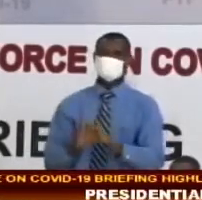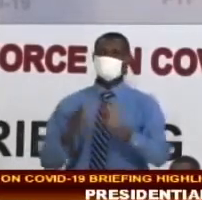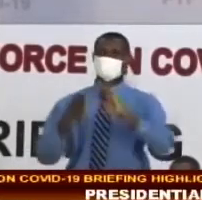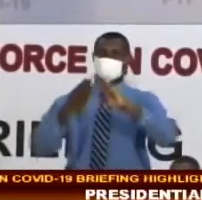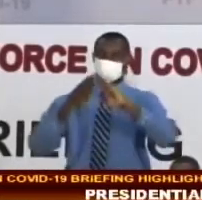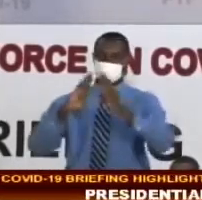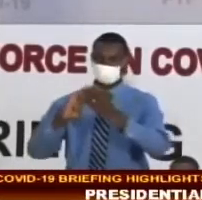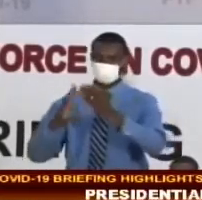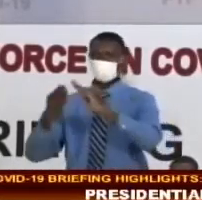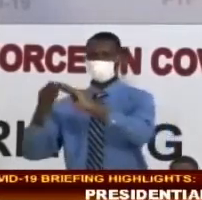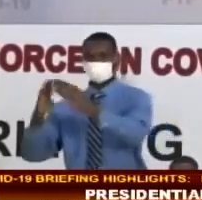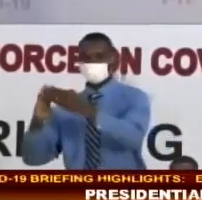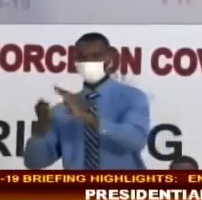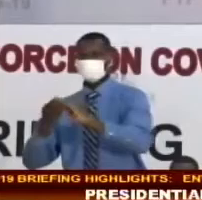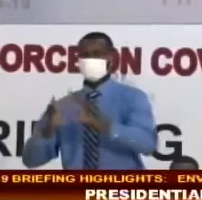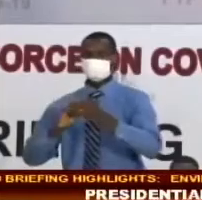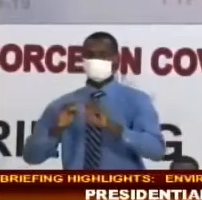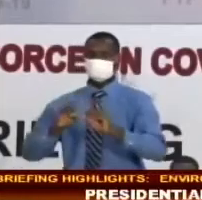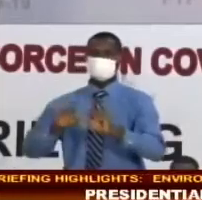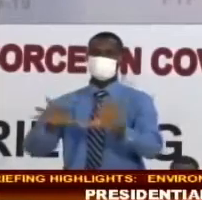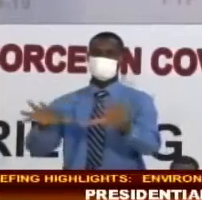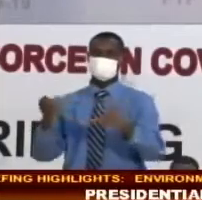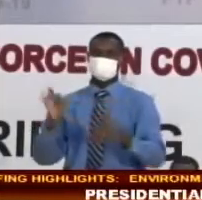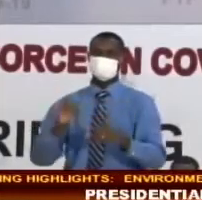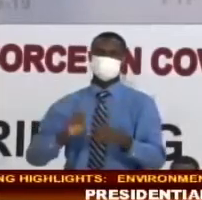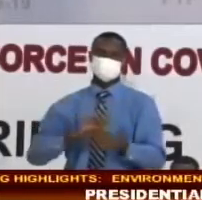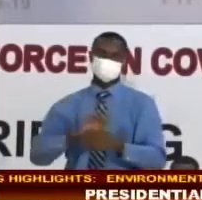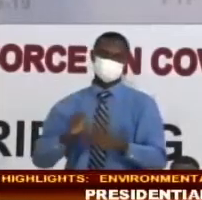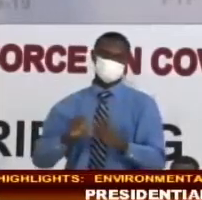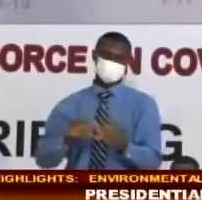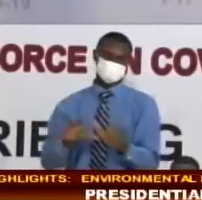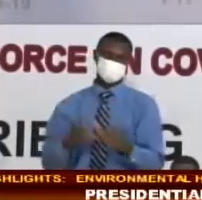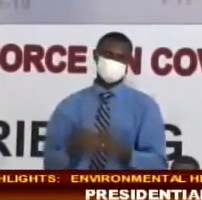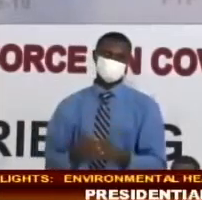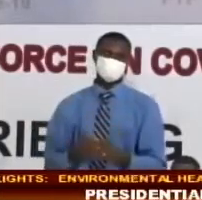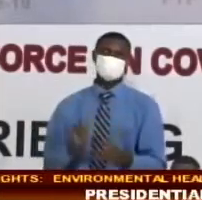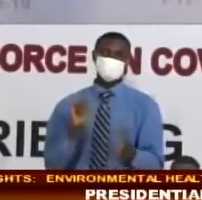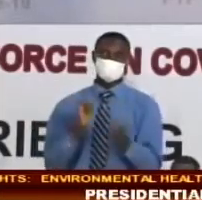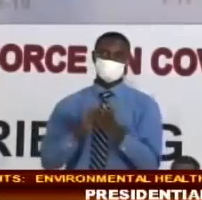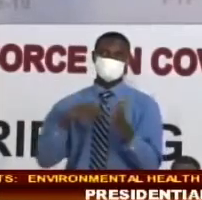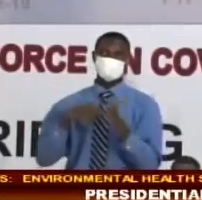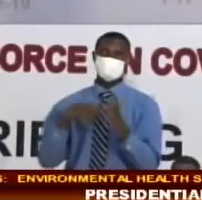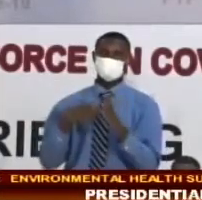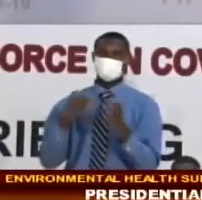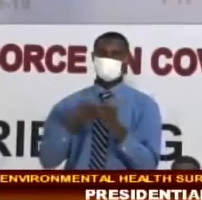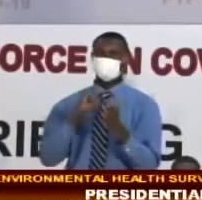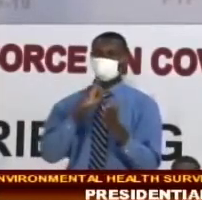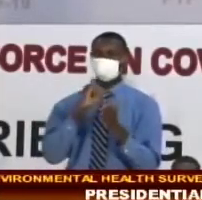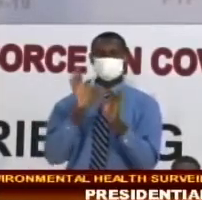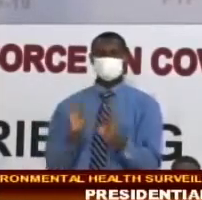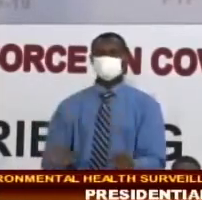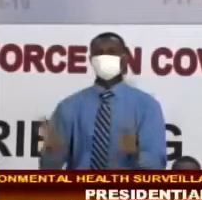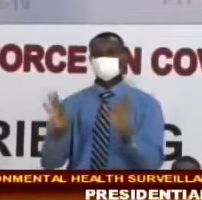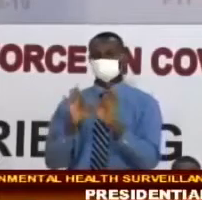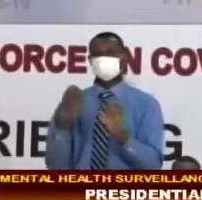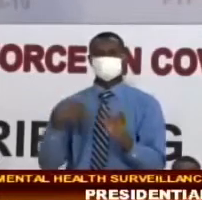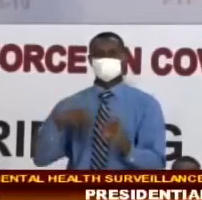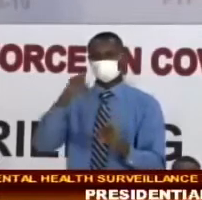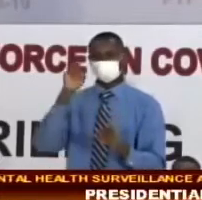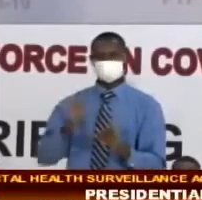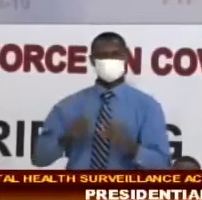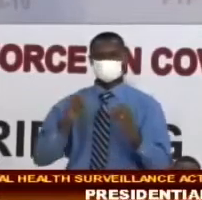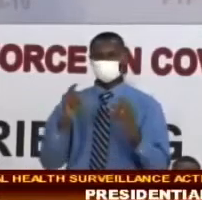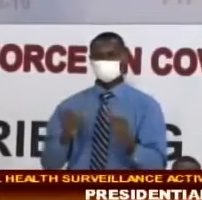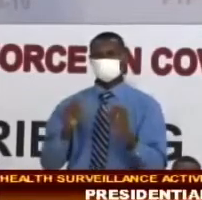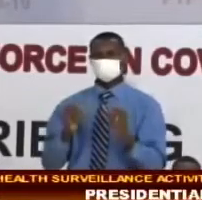community transmission. And therefore, we need to ramp up our response